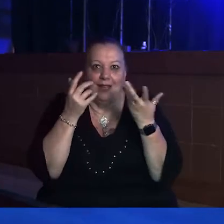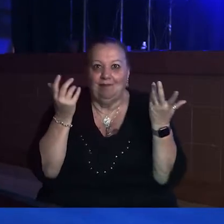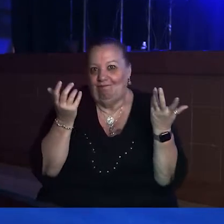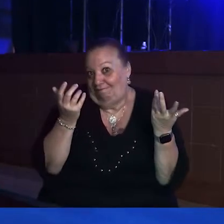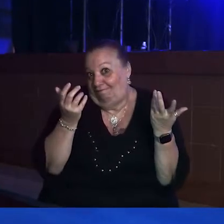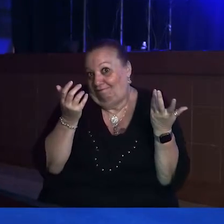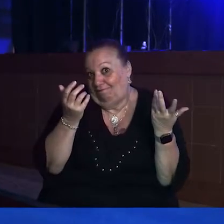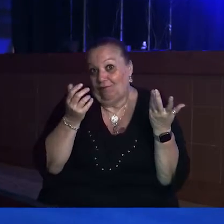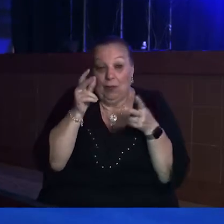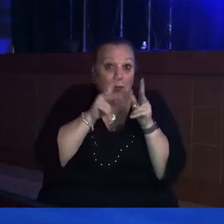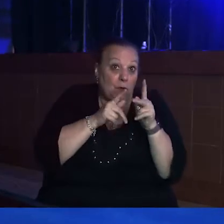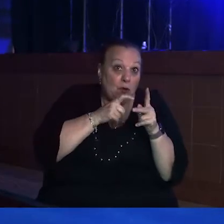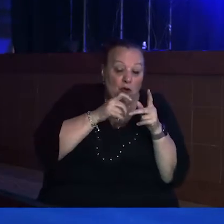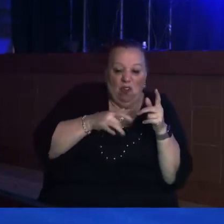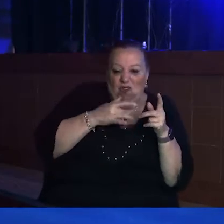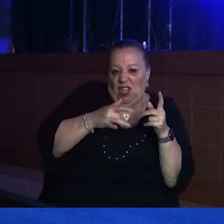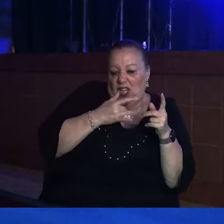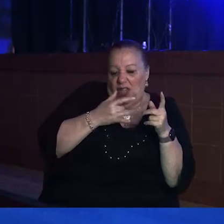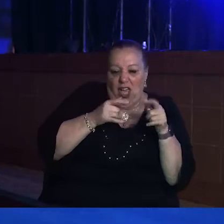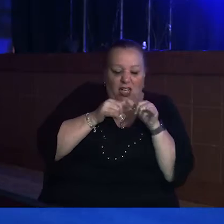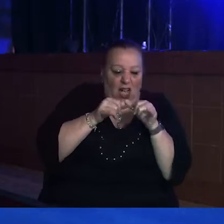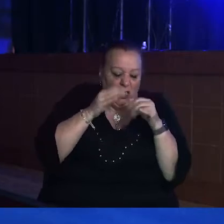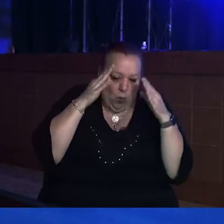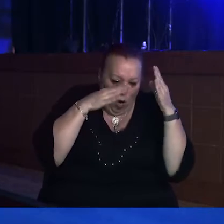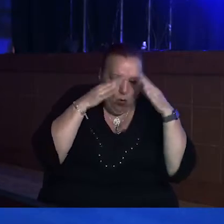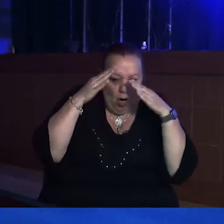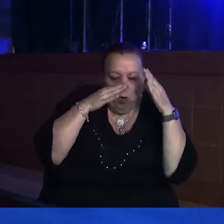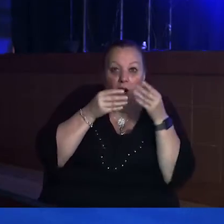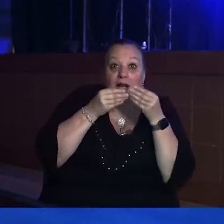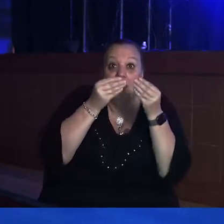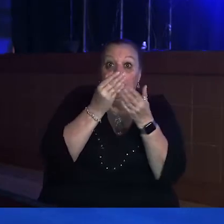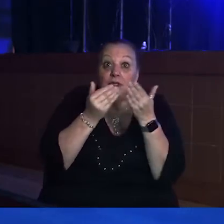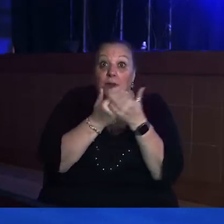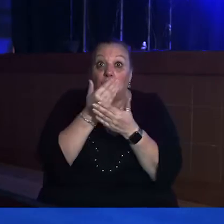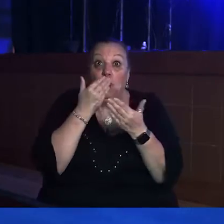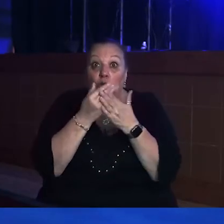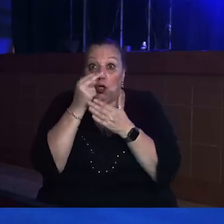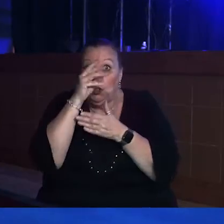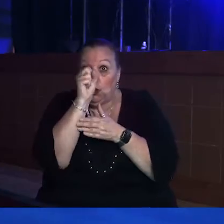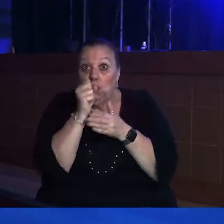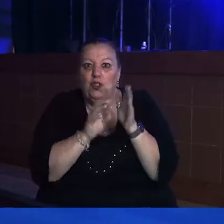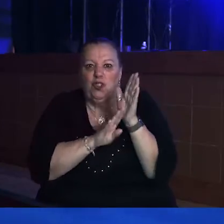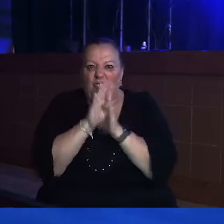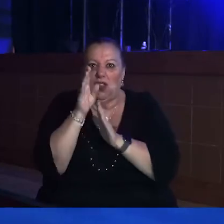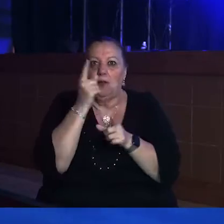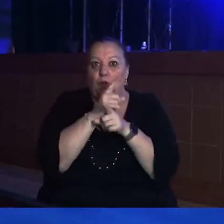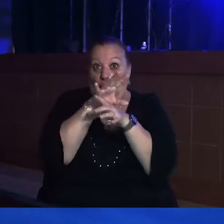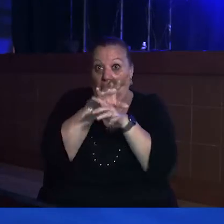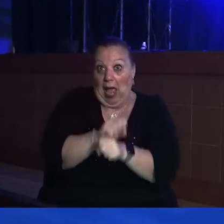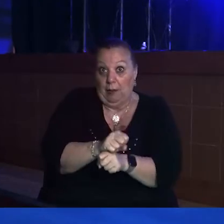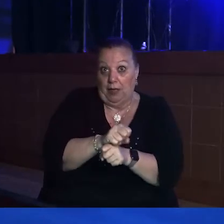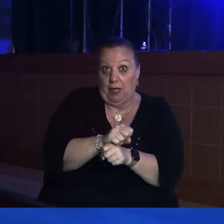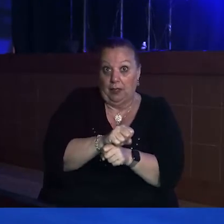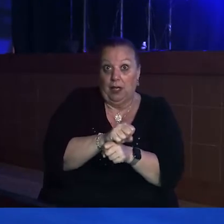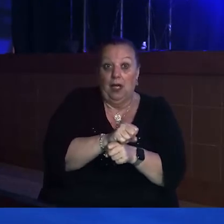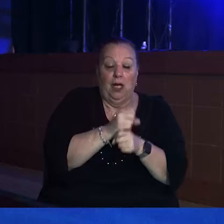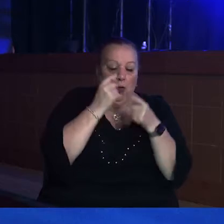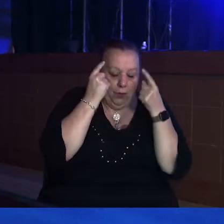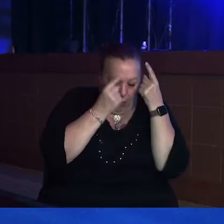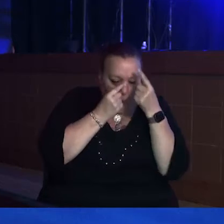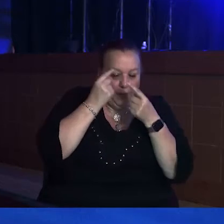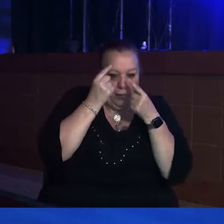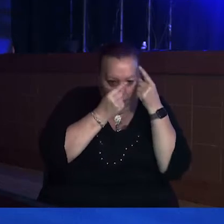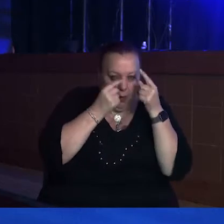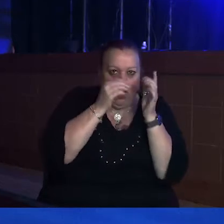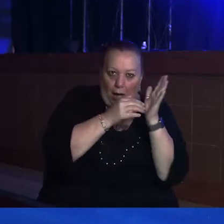that just feel that you're constantly worrying, I wanna give you some good news. You've already developed the right practice where you turn something over and over and over in your mind. We just